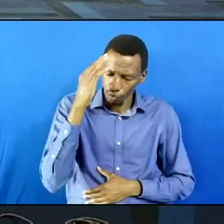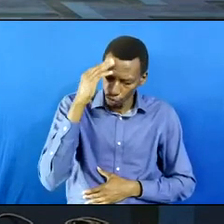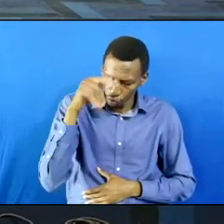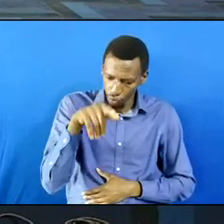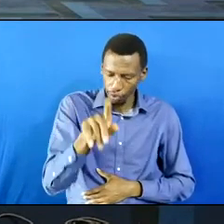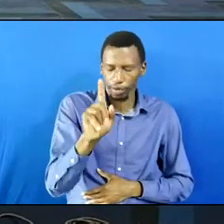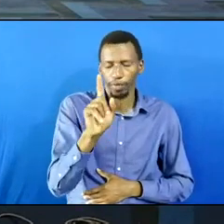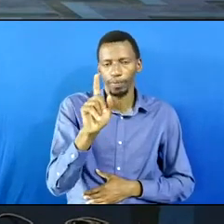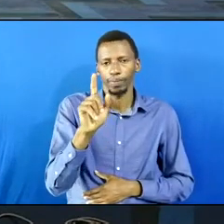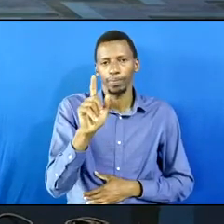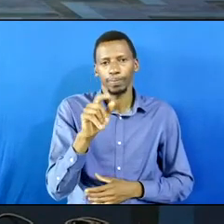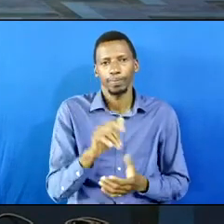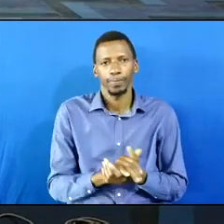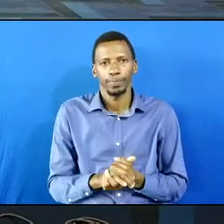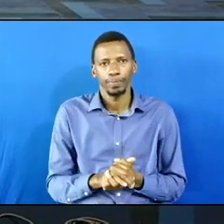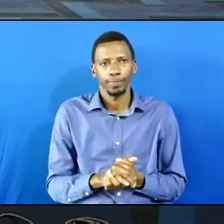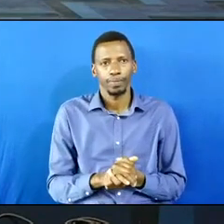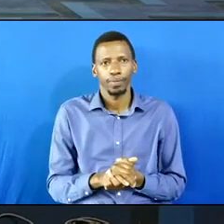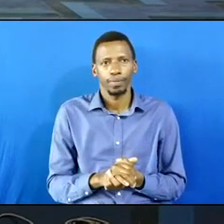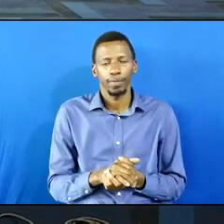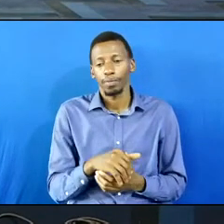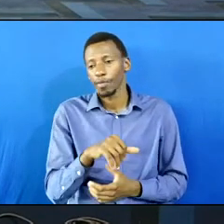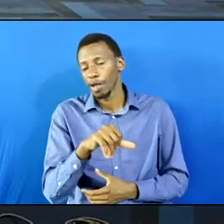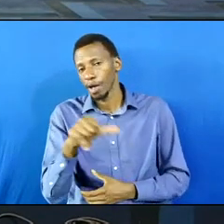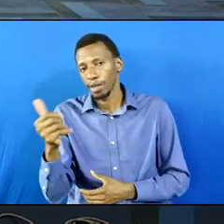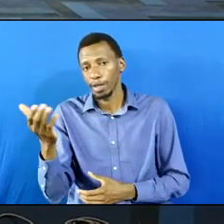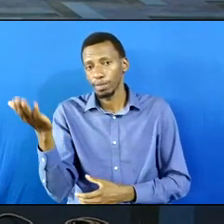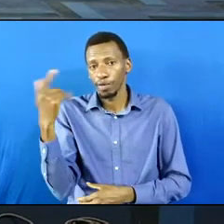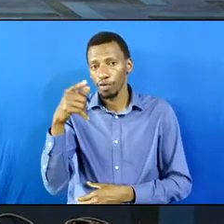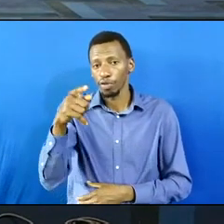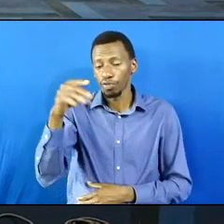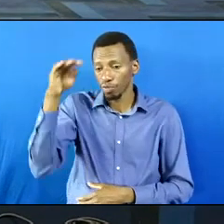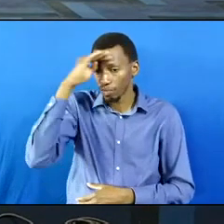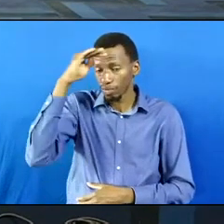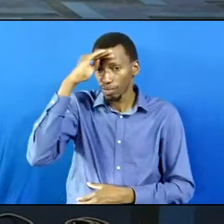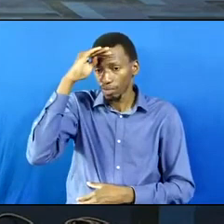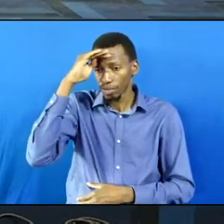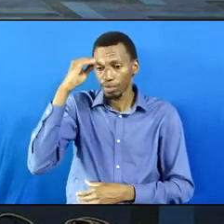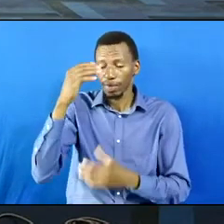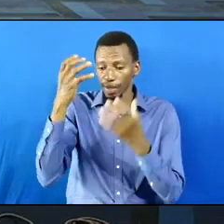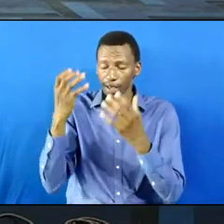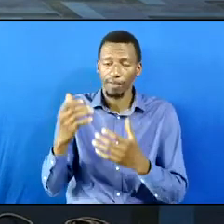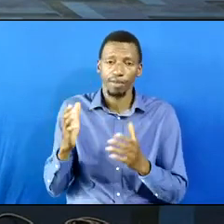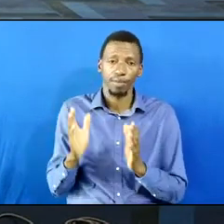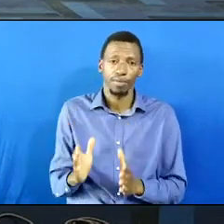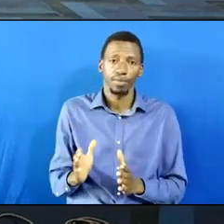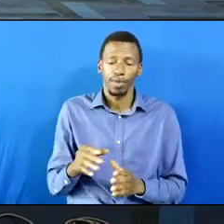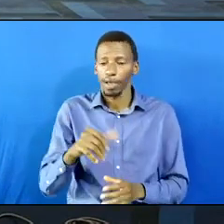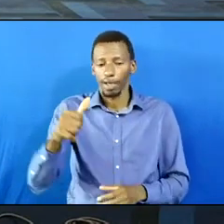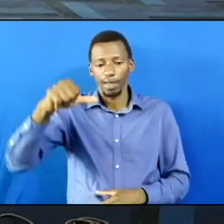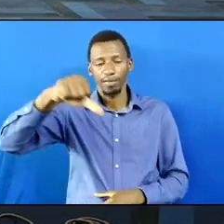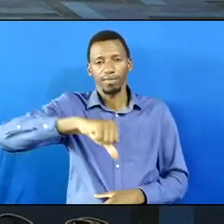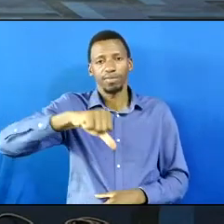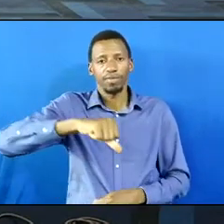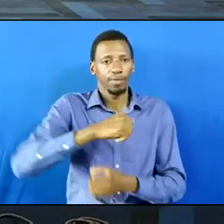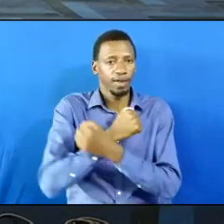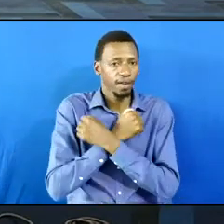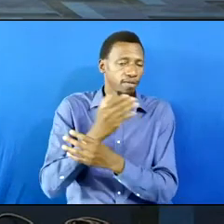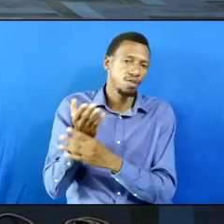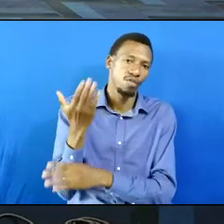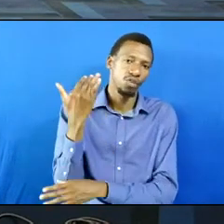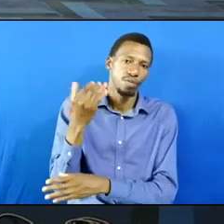friend. Others were drunkard. Others were adulterers. Others were idol